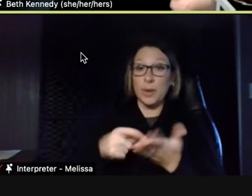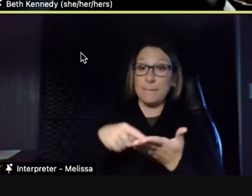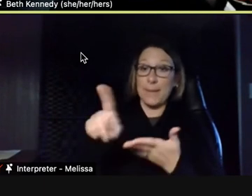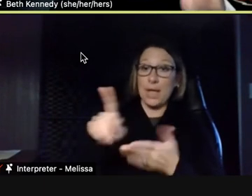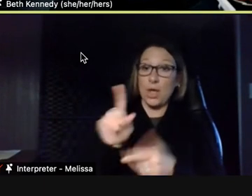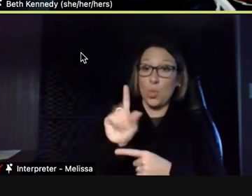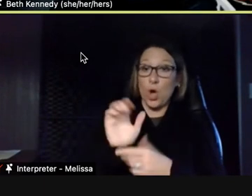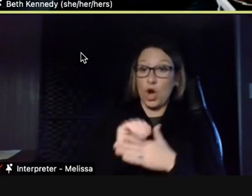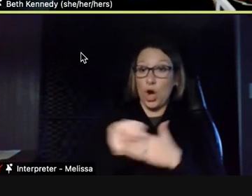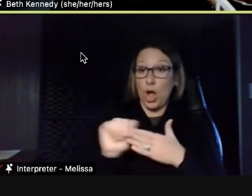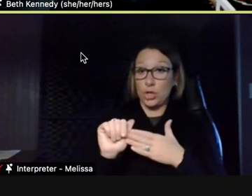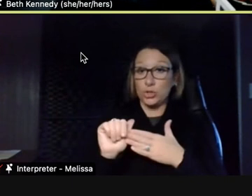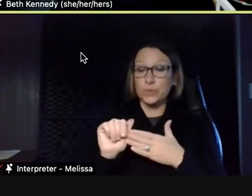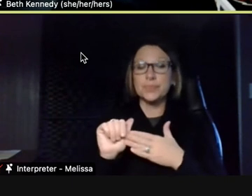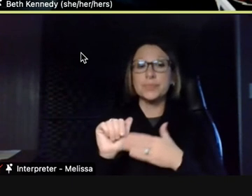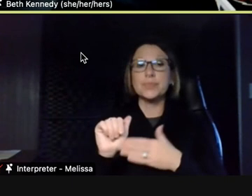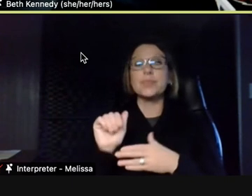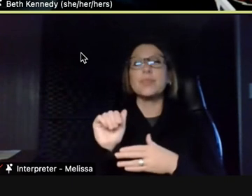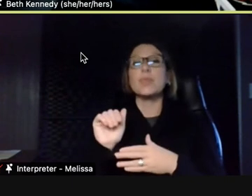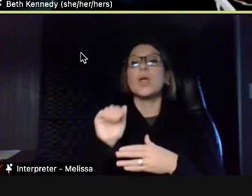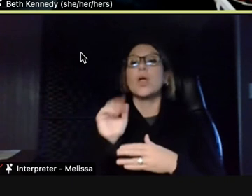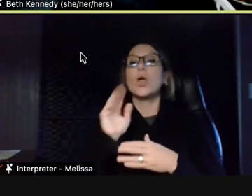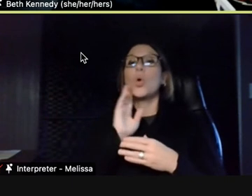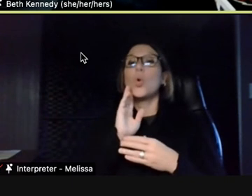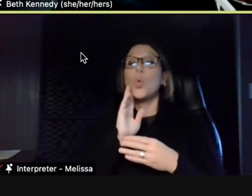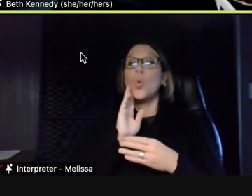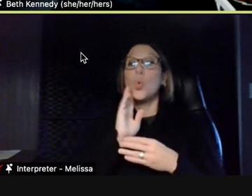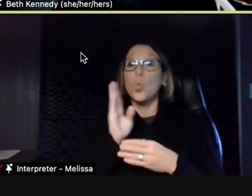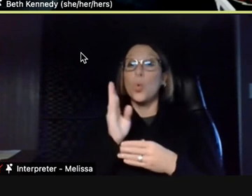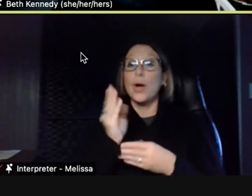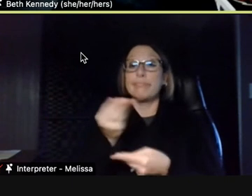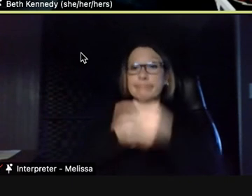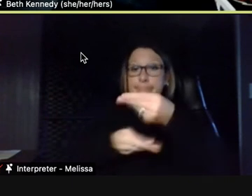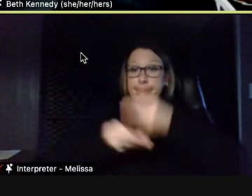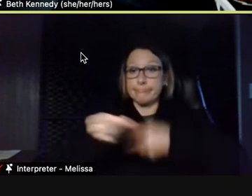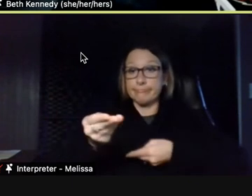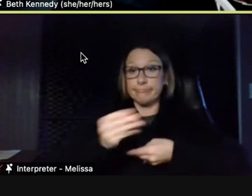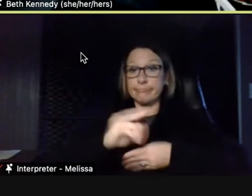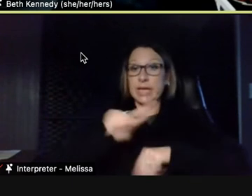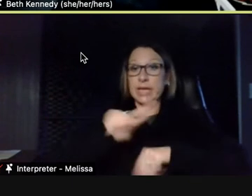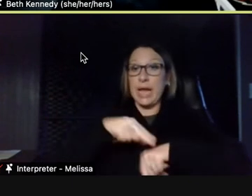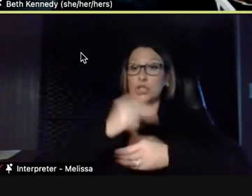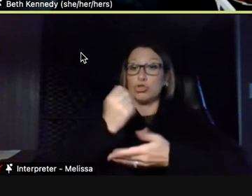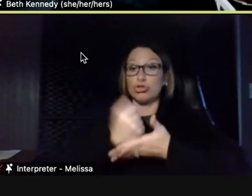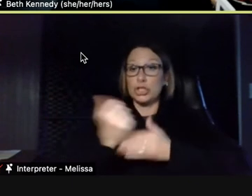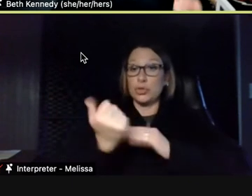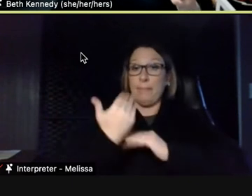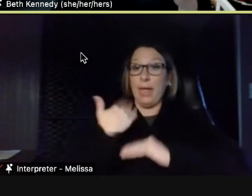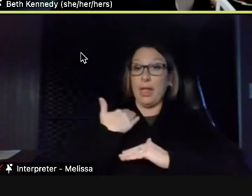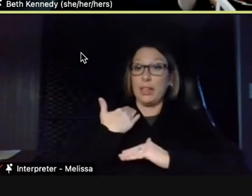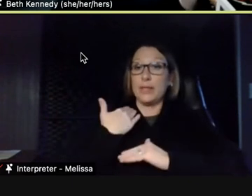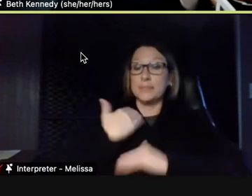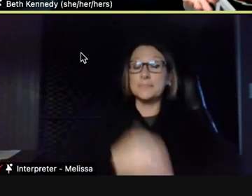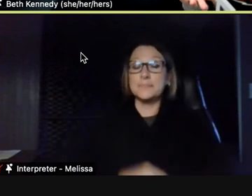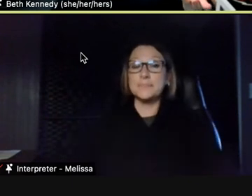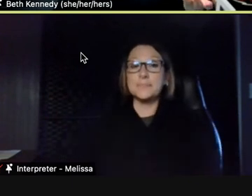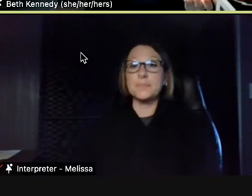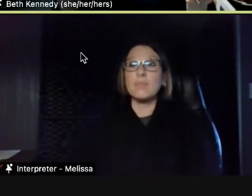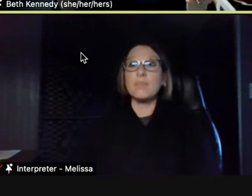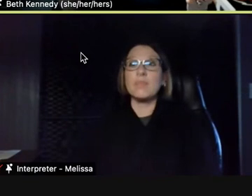fee, and they in turn get their national credential mailed to them. So it either